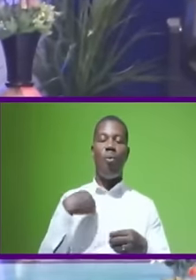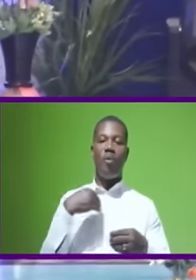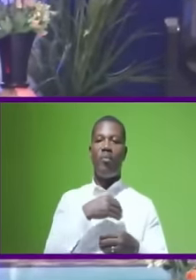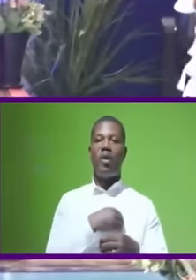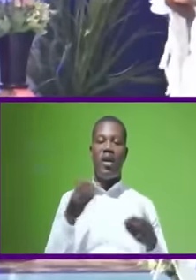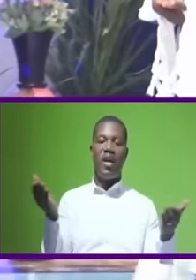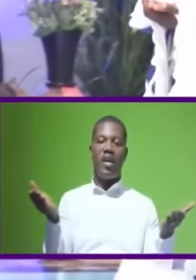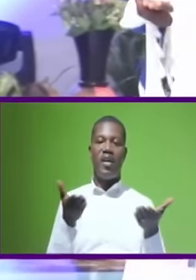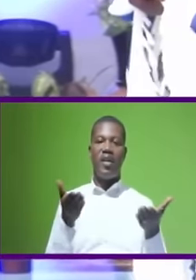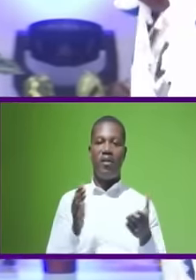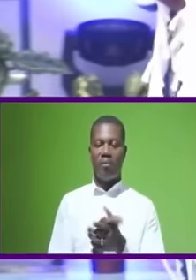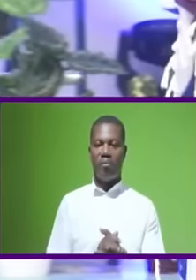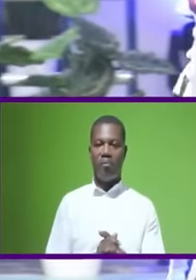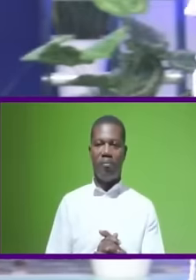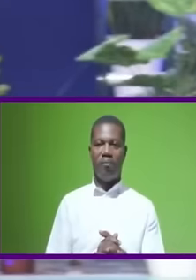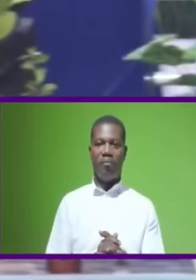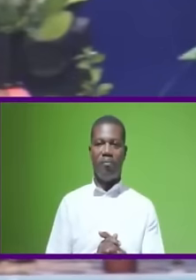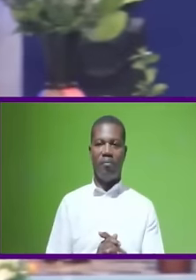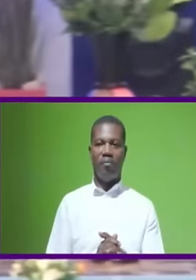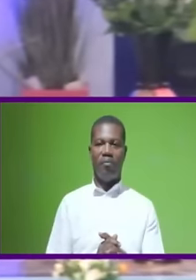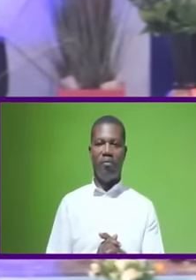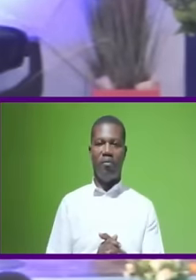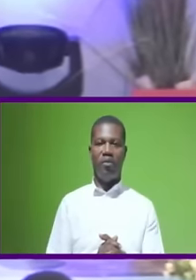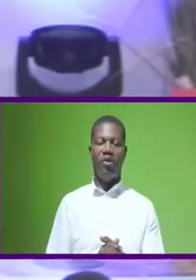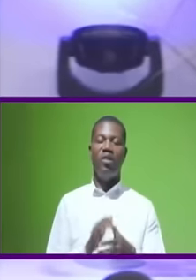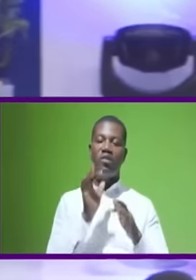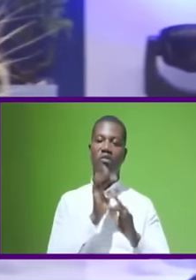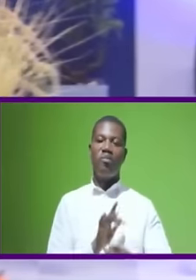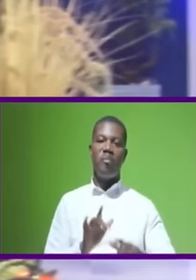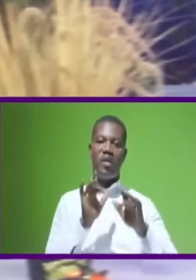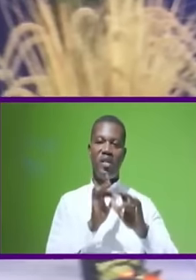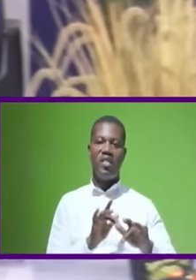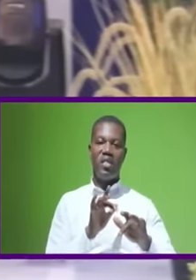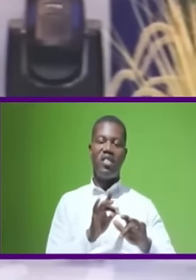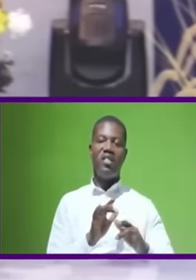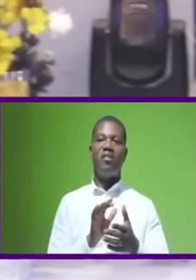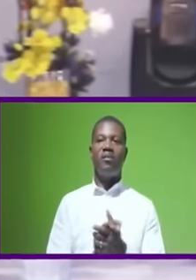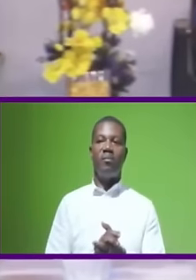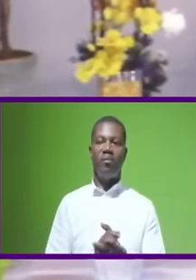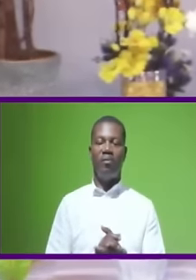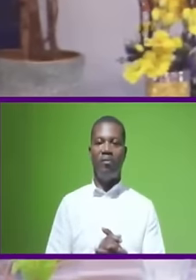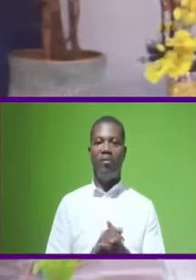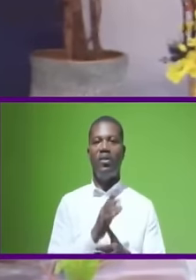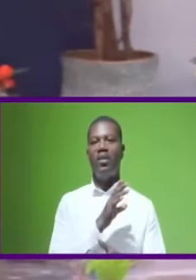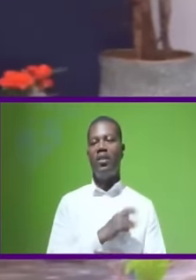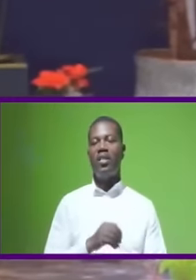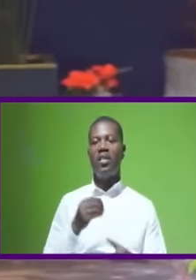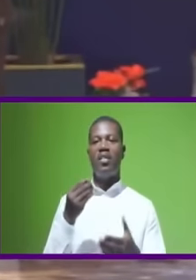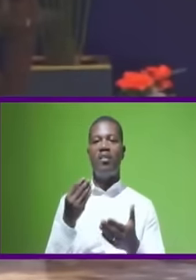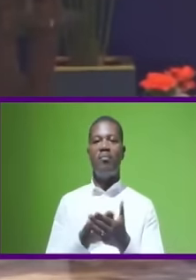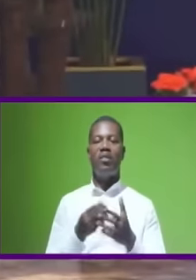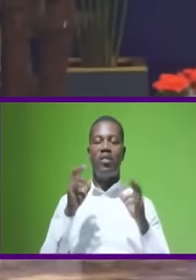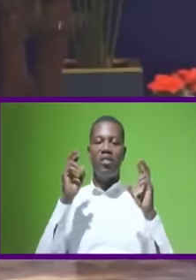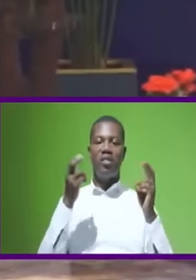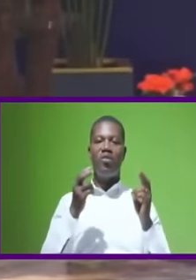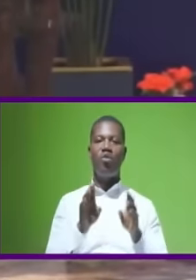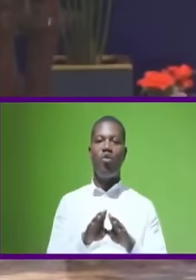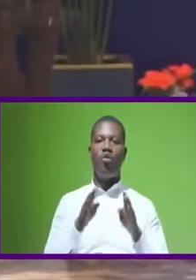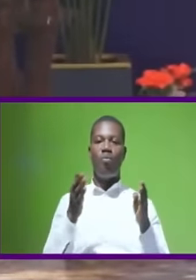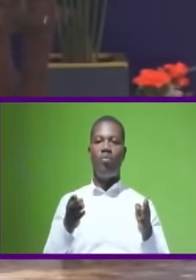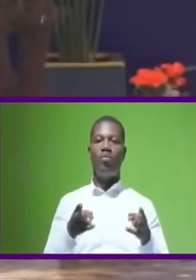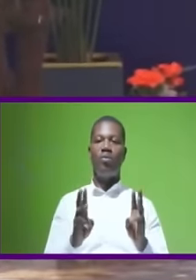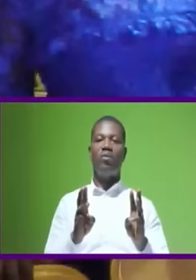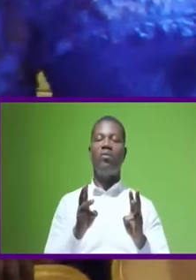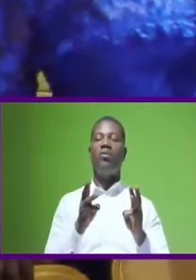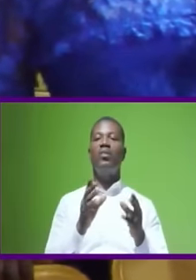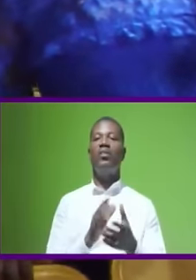year for all Philadelphians. Oh, we are mobile. That he should have mercy on us. Na sika semunti ombie enomo ya